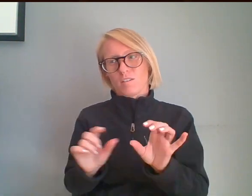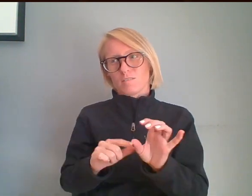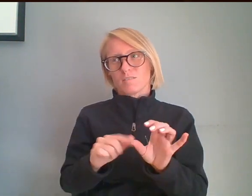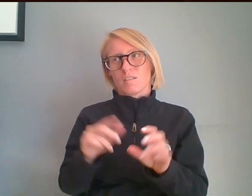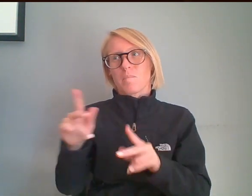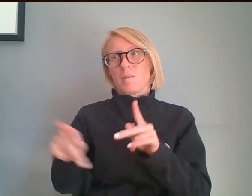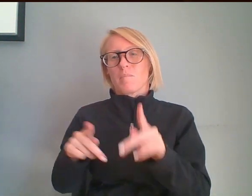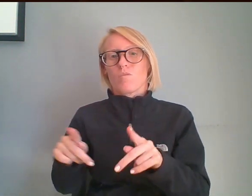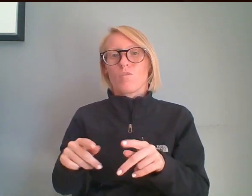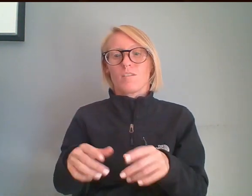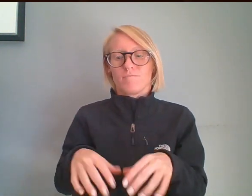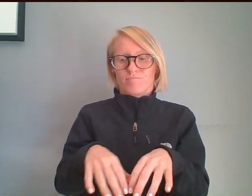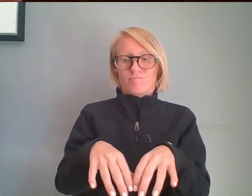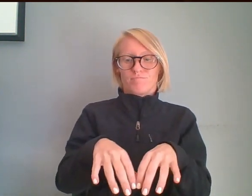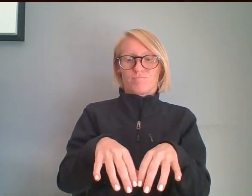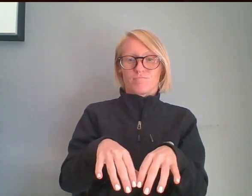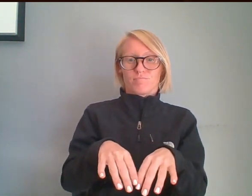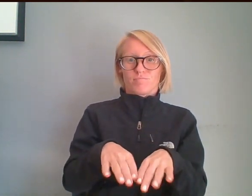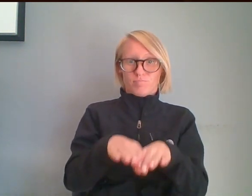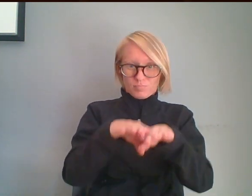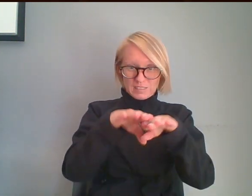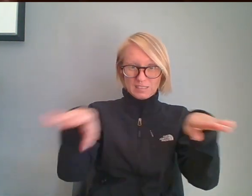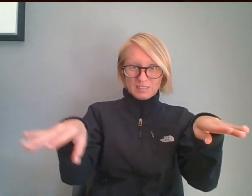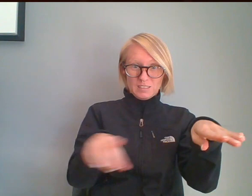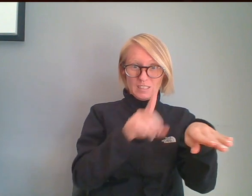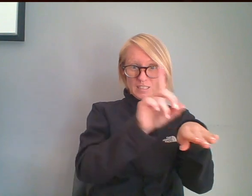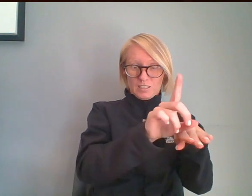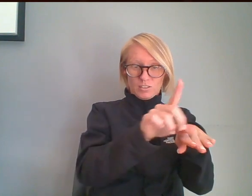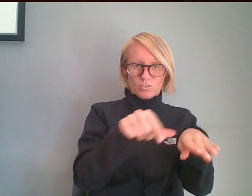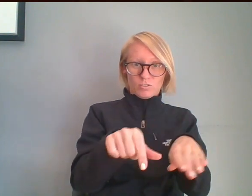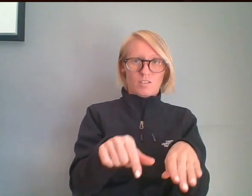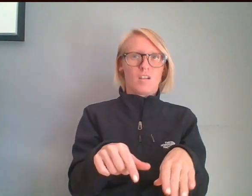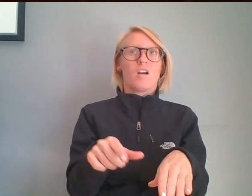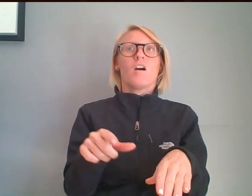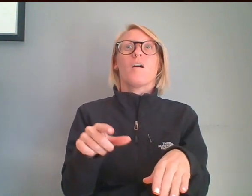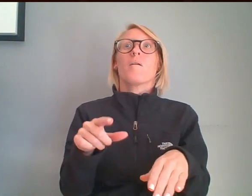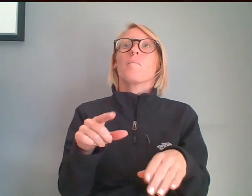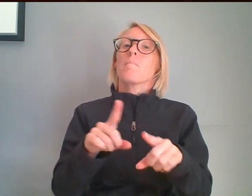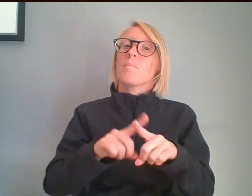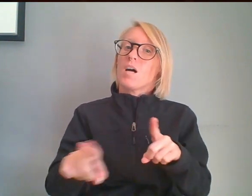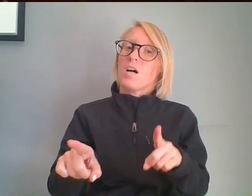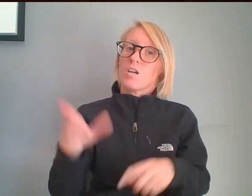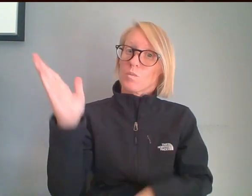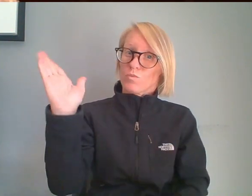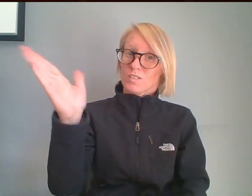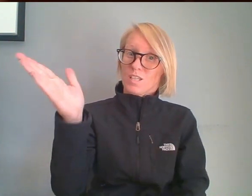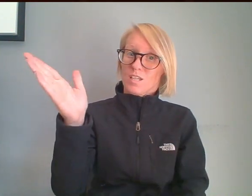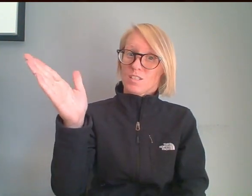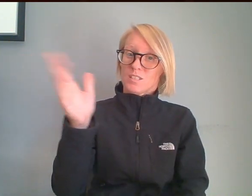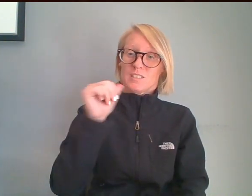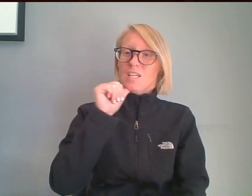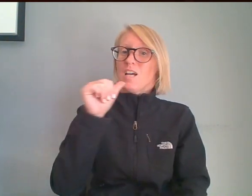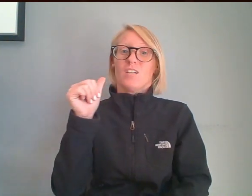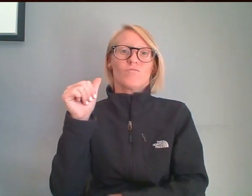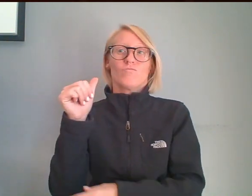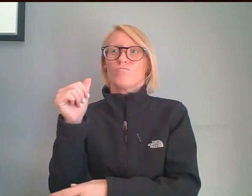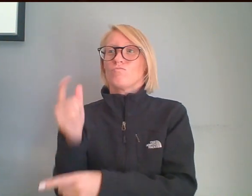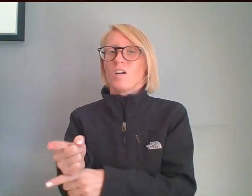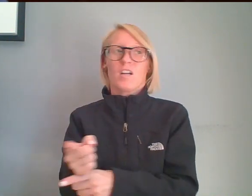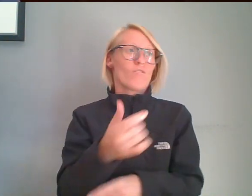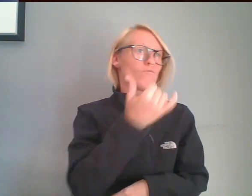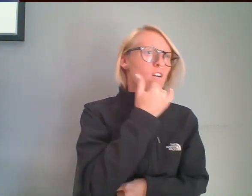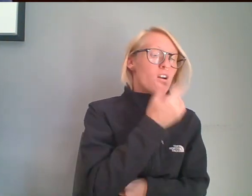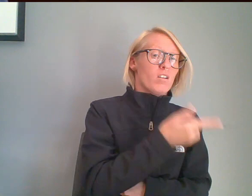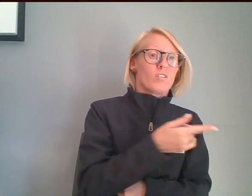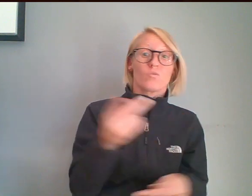on stage. But when you present, there is no right way. There's certainly better and worse ways, but there is no one right way.